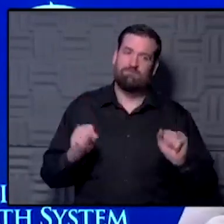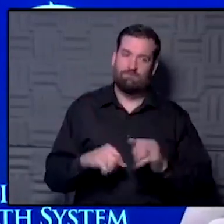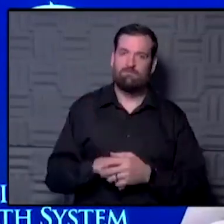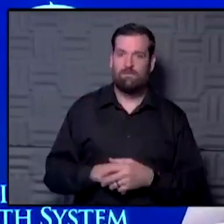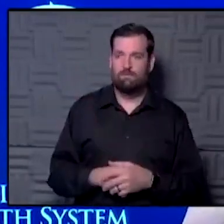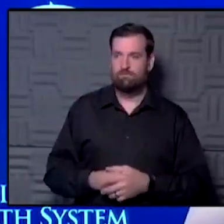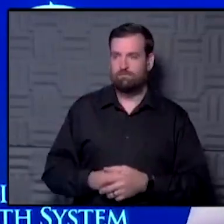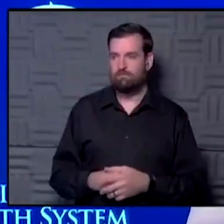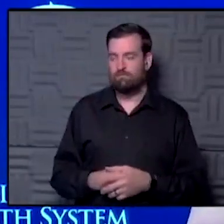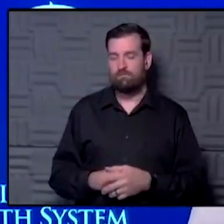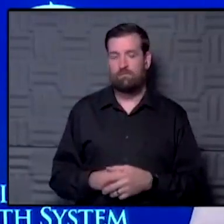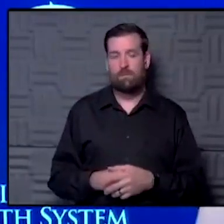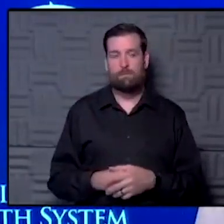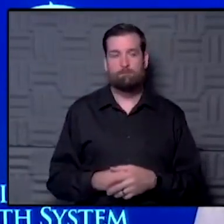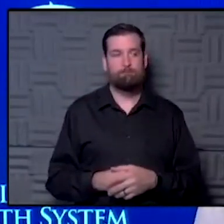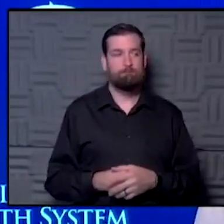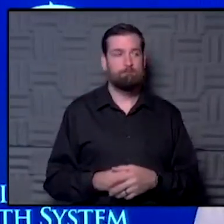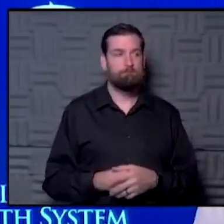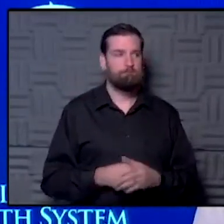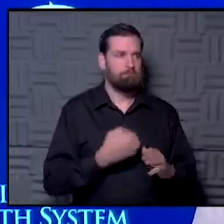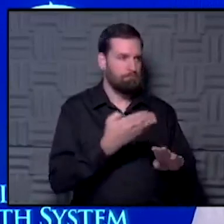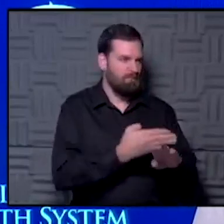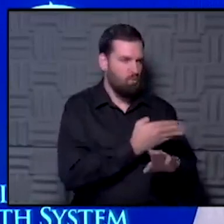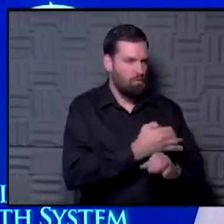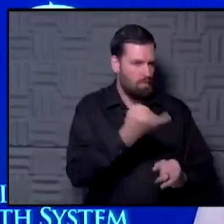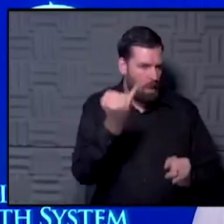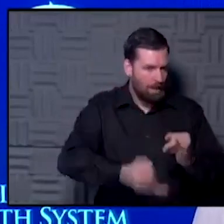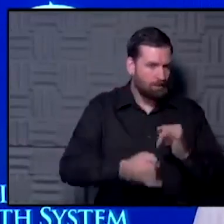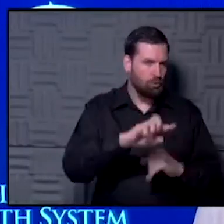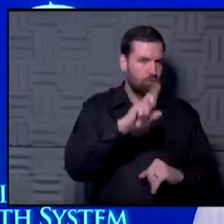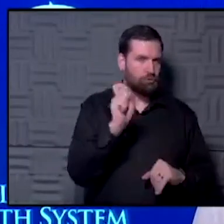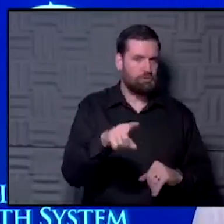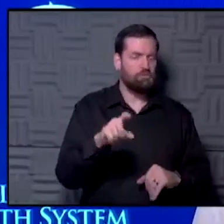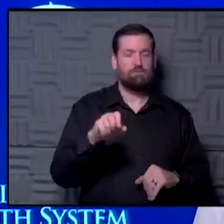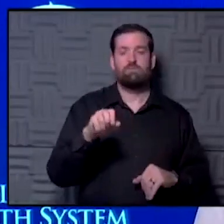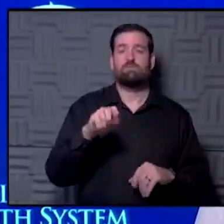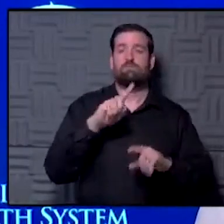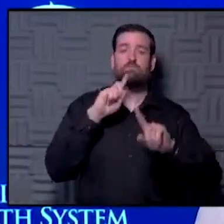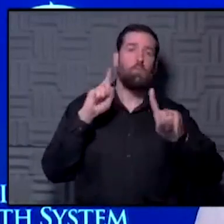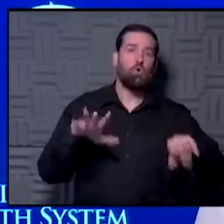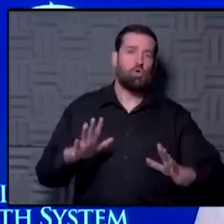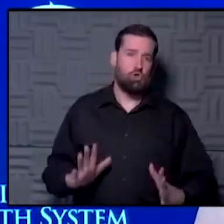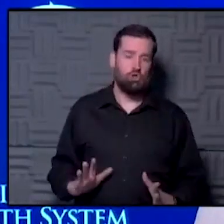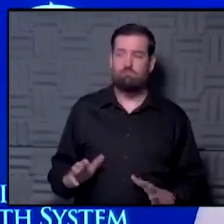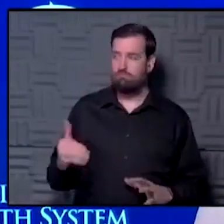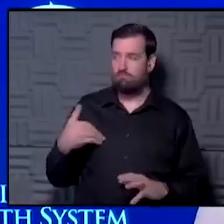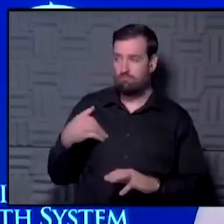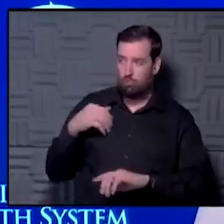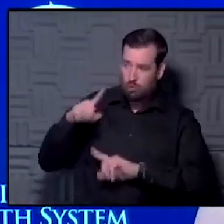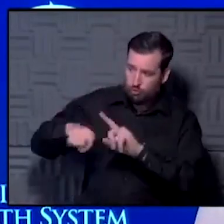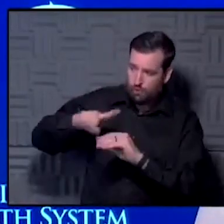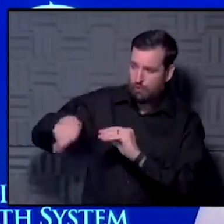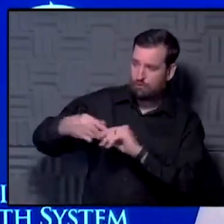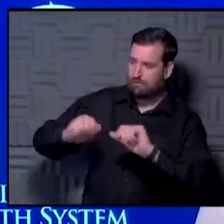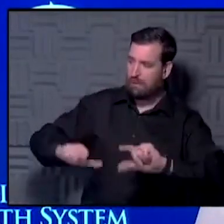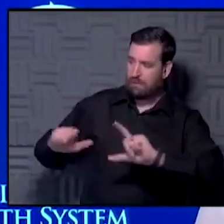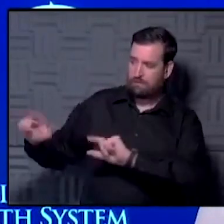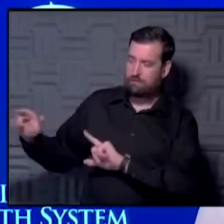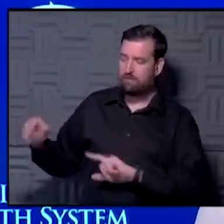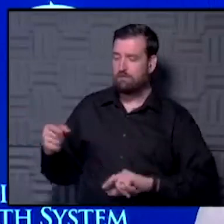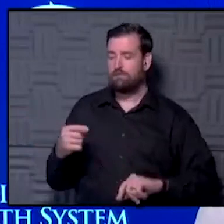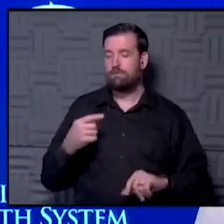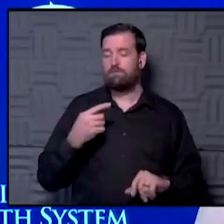folks safe. And before we get to our very last question, a reporter has a question about your slides. They said, are